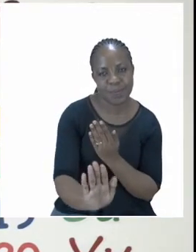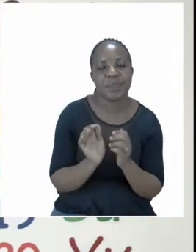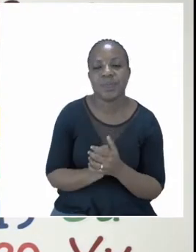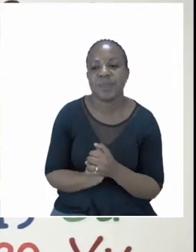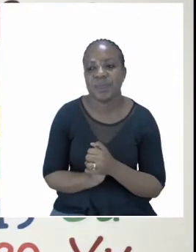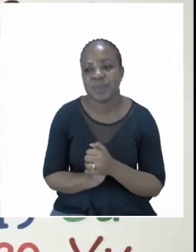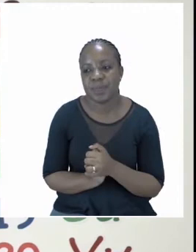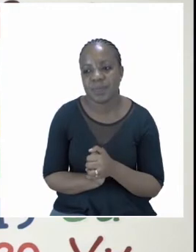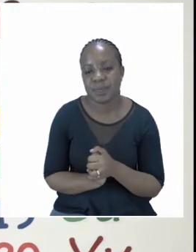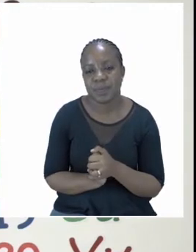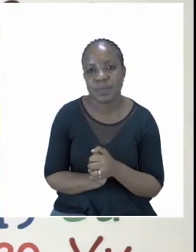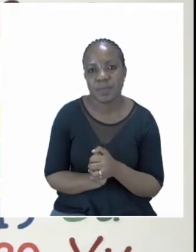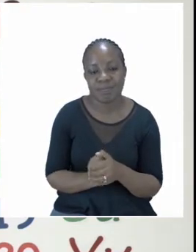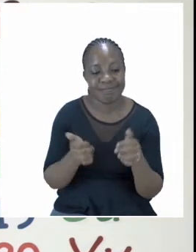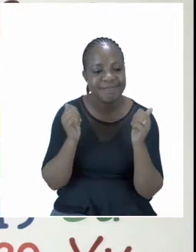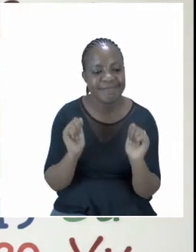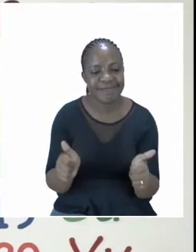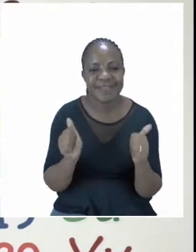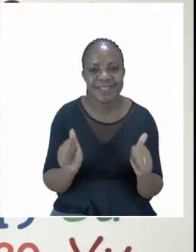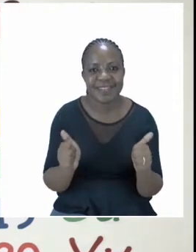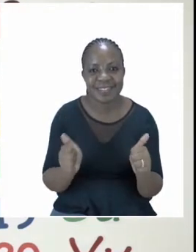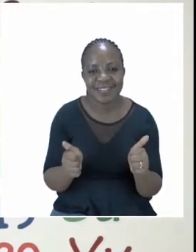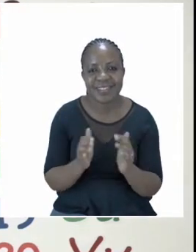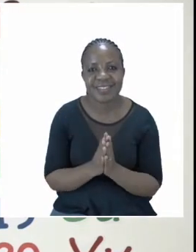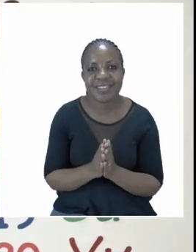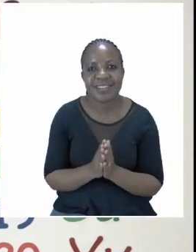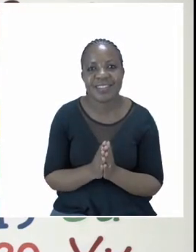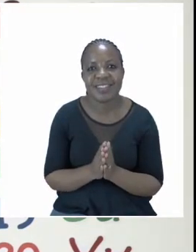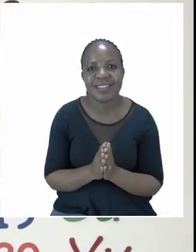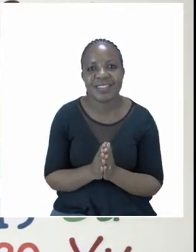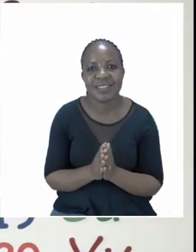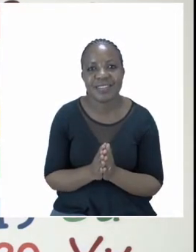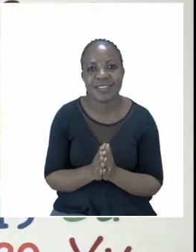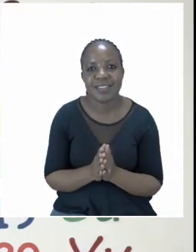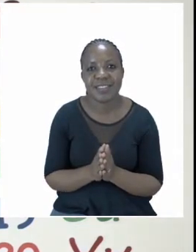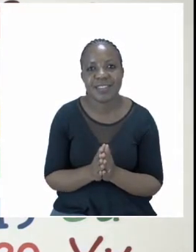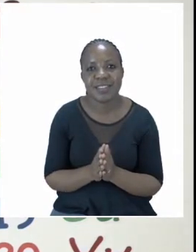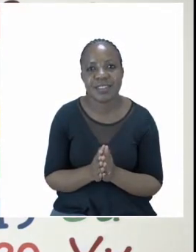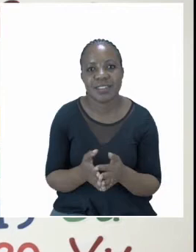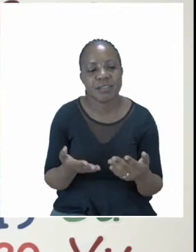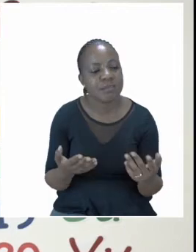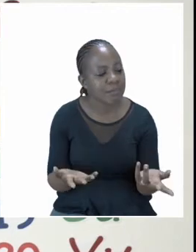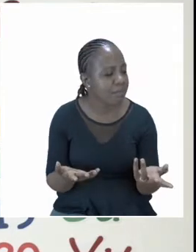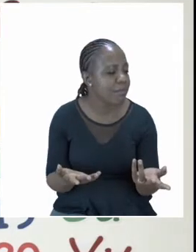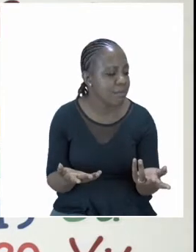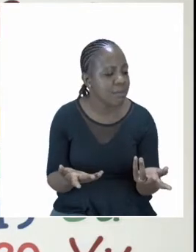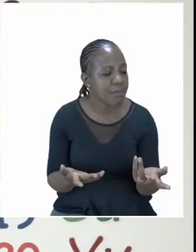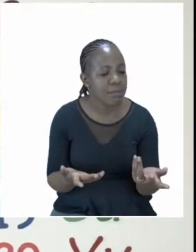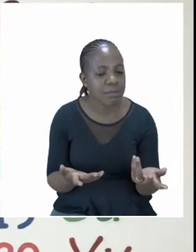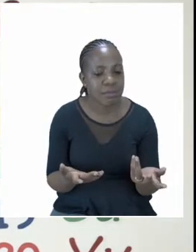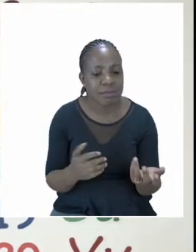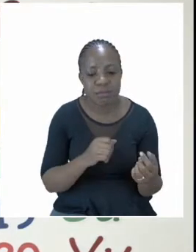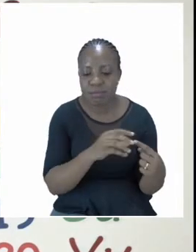away. Good job, everyone. But I wonder, I haven't seen our